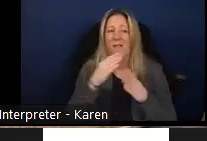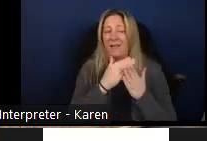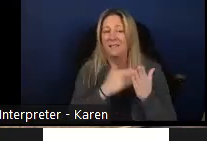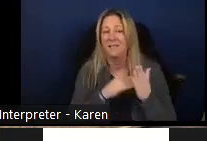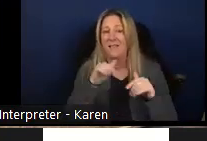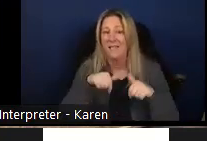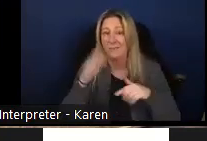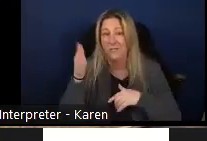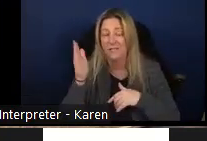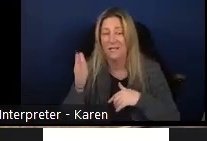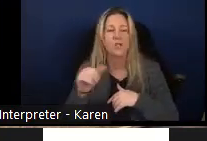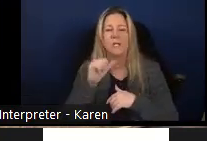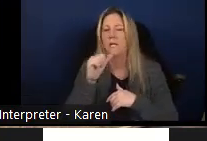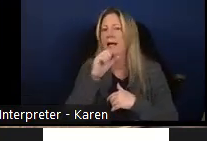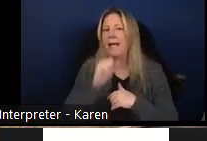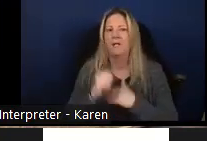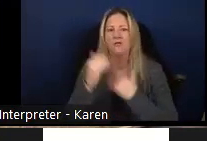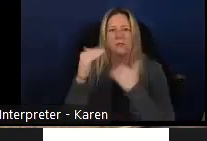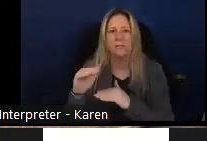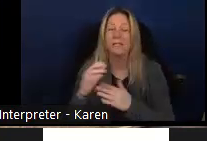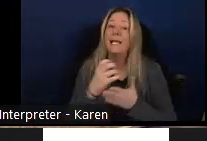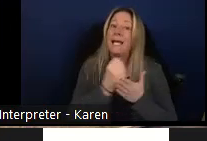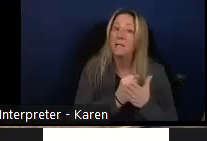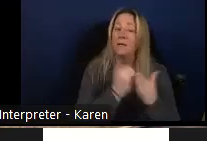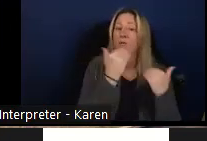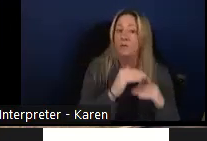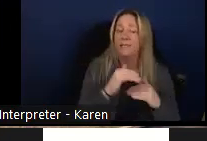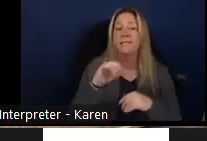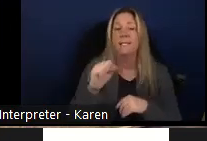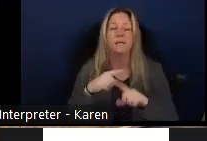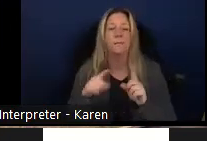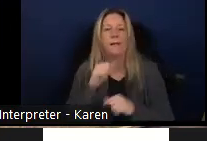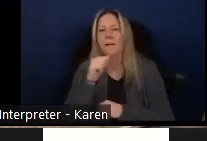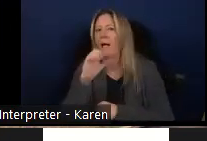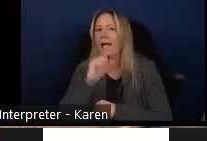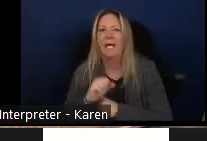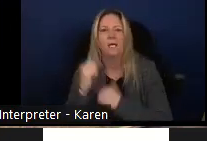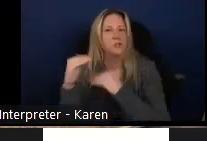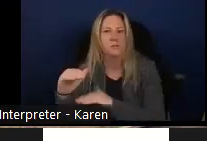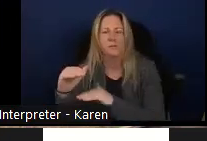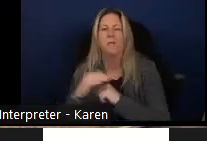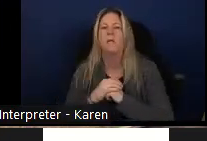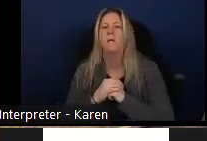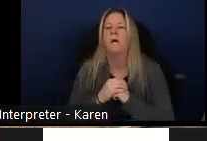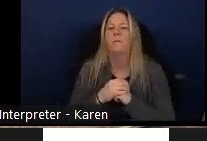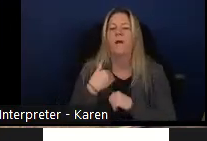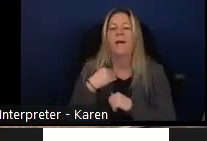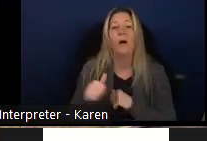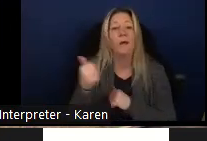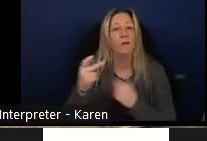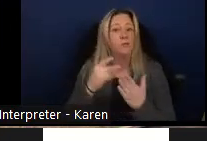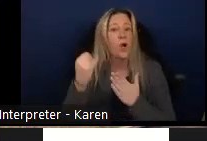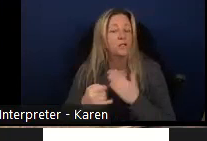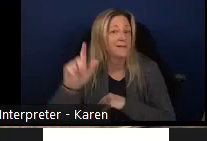age restricted. I mean, they are income restricted, but not specifically age restricted. We do, have other projects in our pipelines